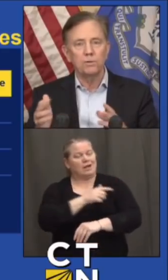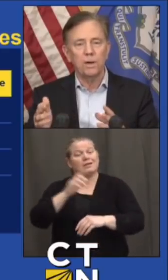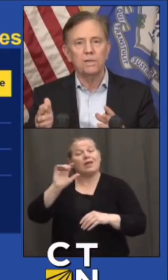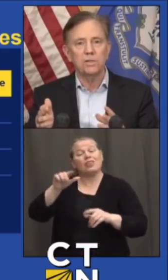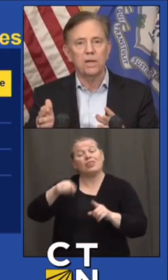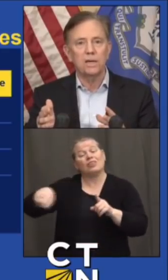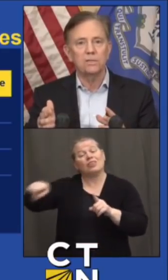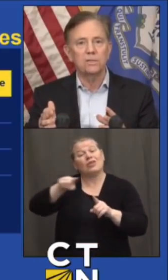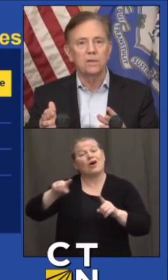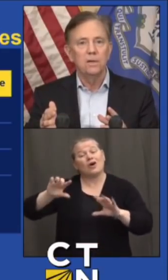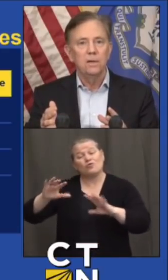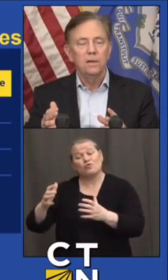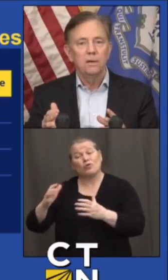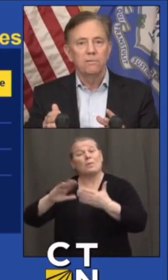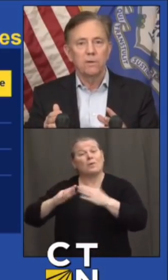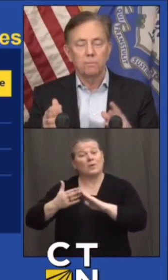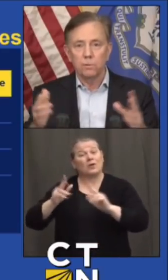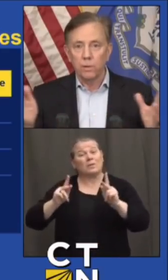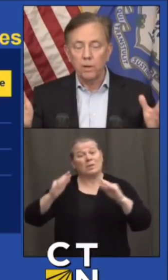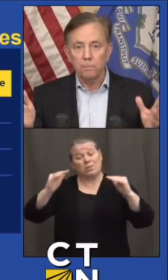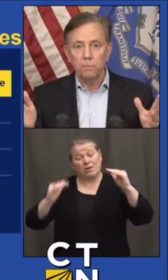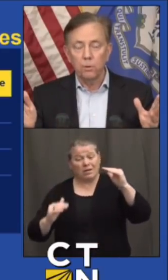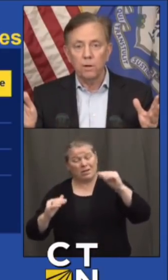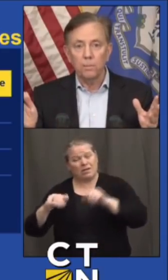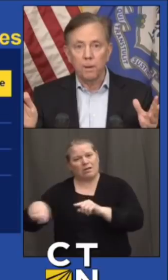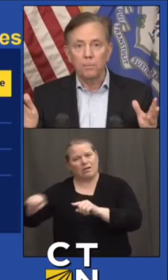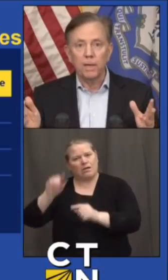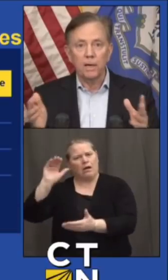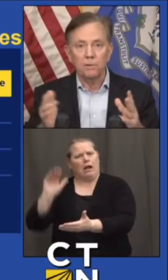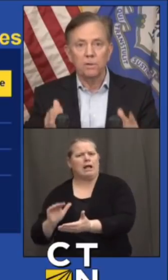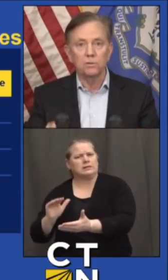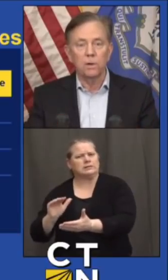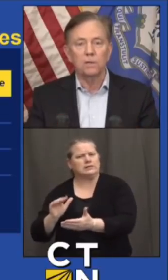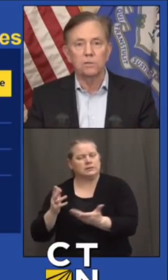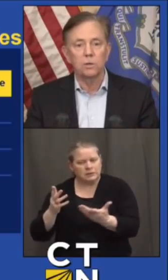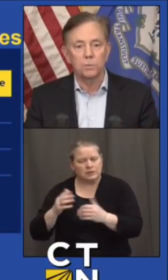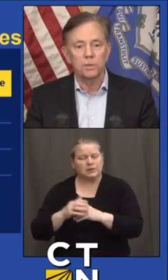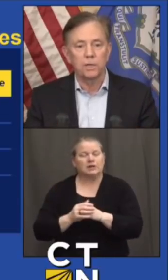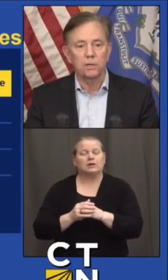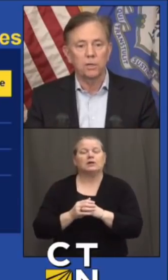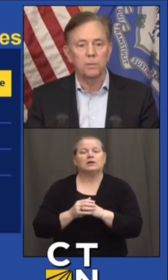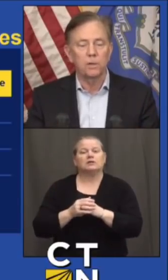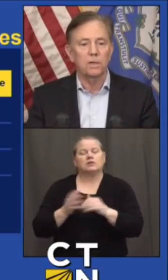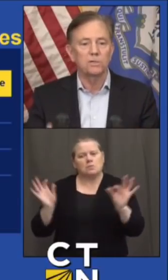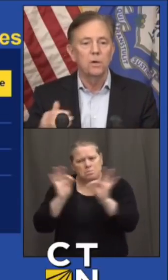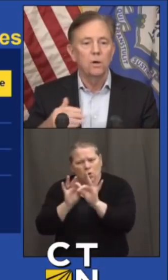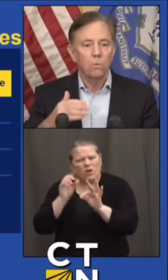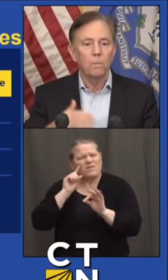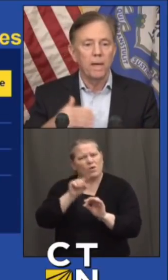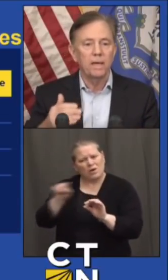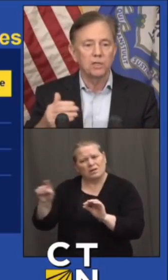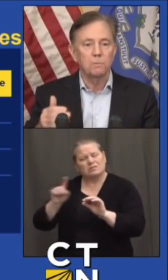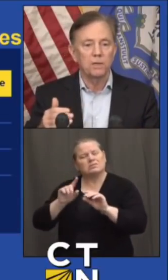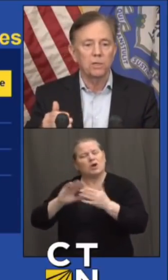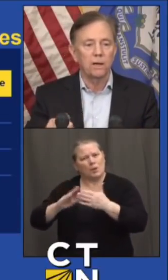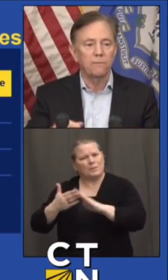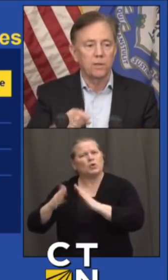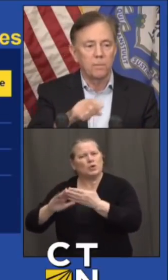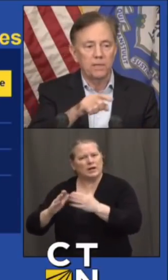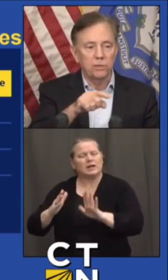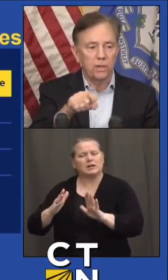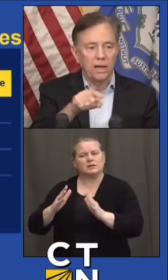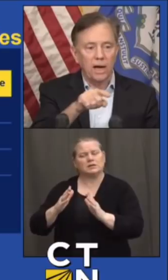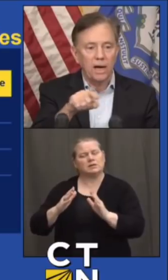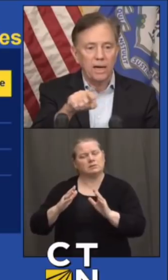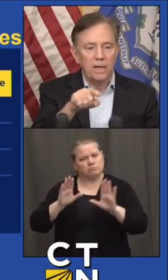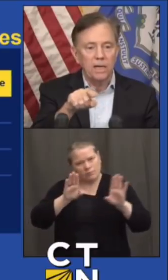what I'm trying to say is, for the greater good of the public health, as well as those particular communities, we're making a special effort to